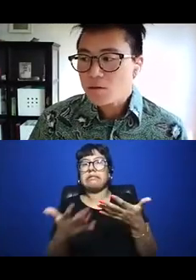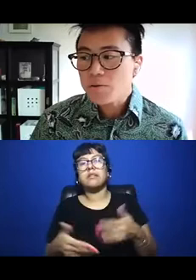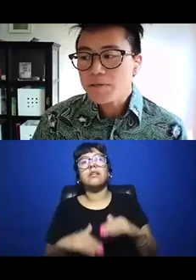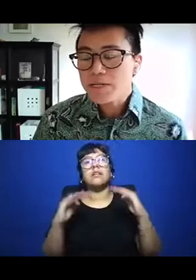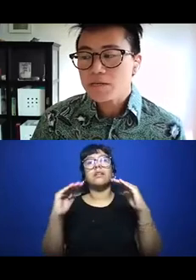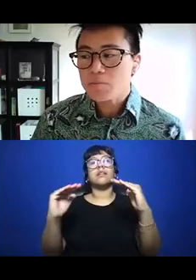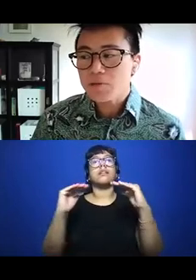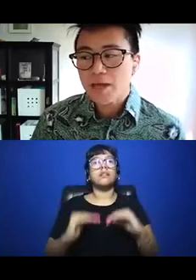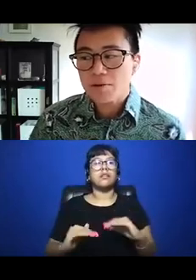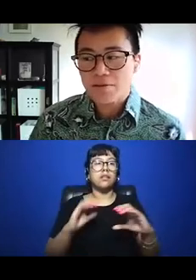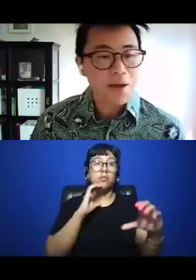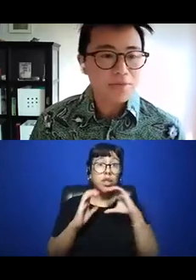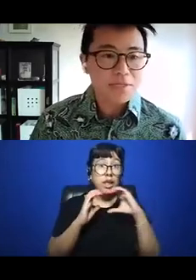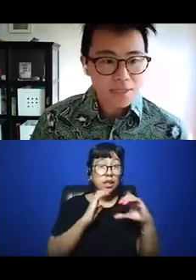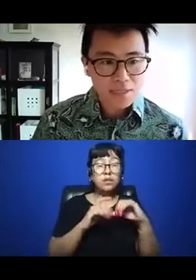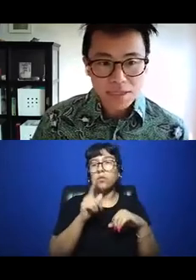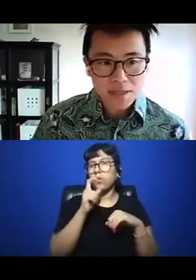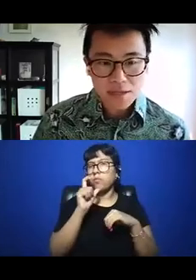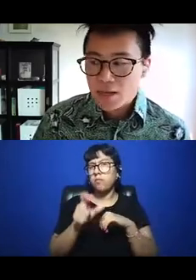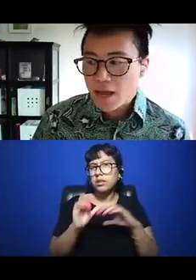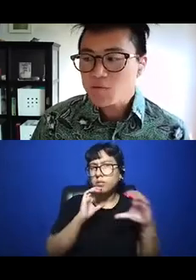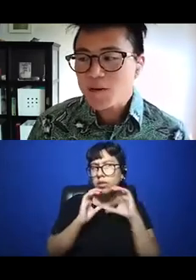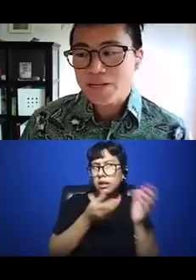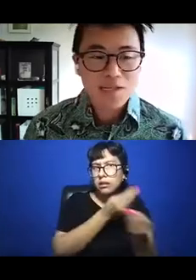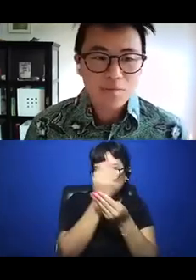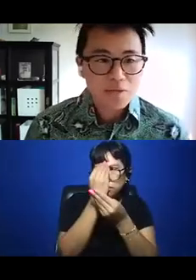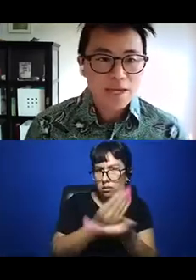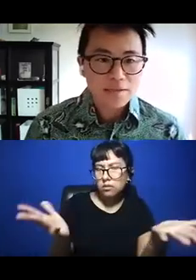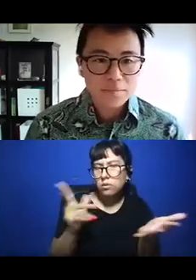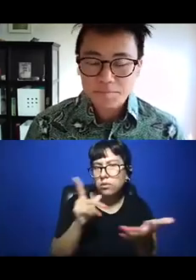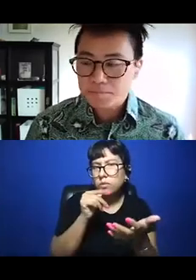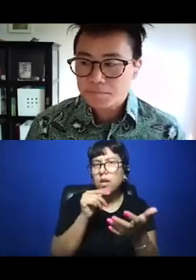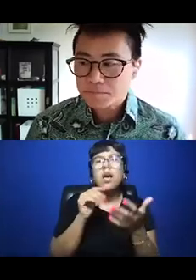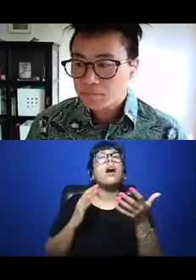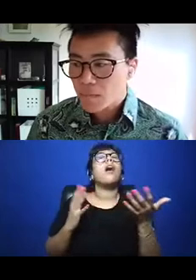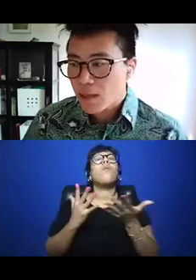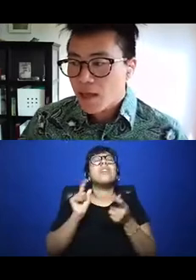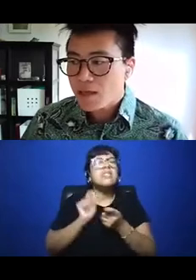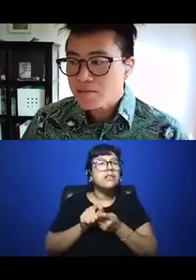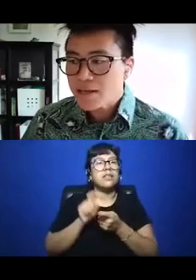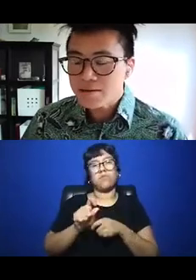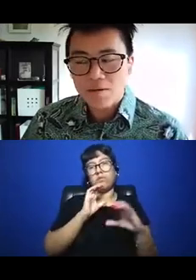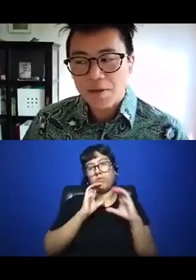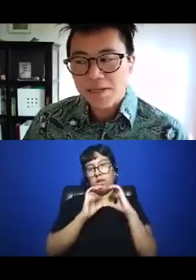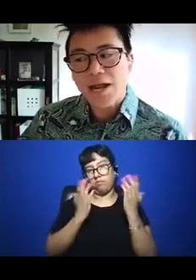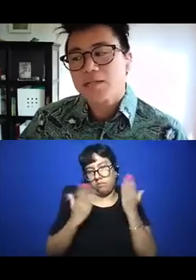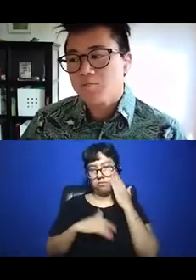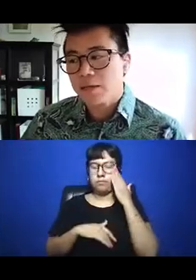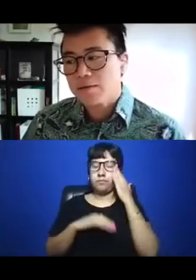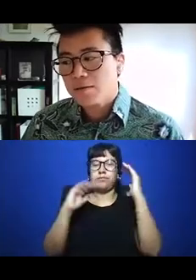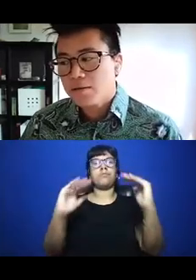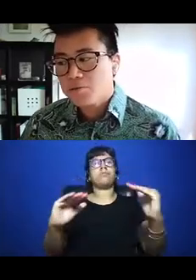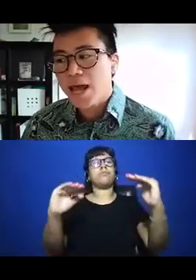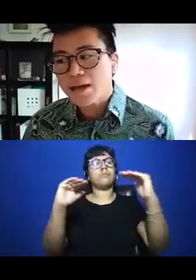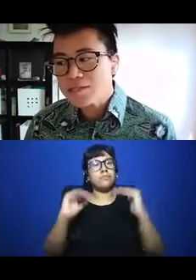Communication. Who do we need to communicate with about this incident? And what do we need to communicate? And then making an action